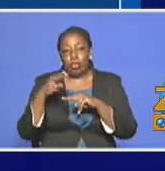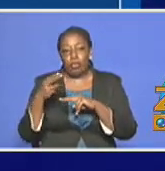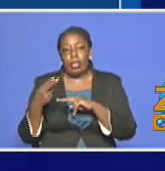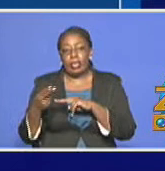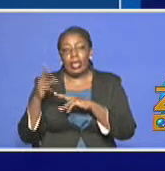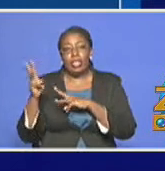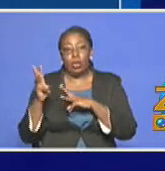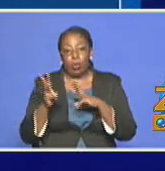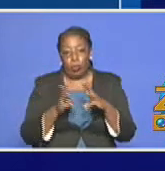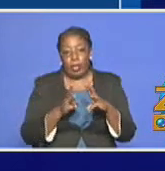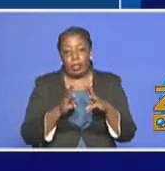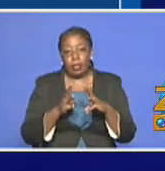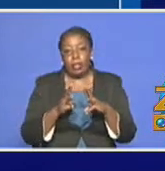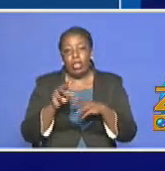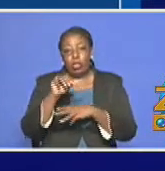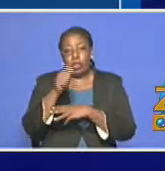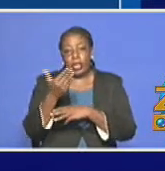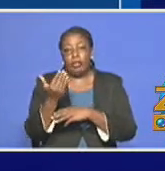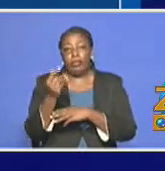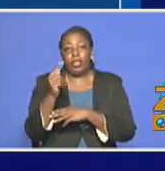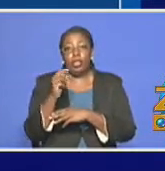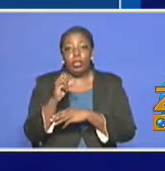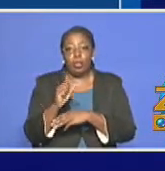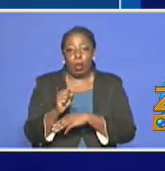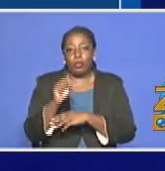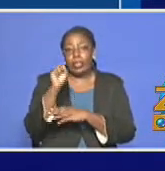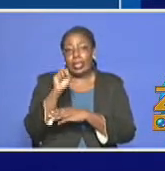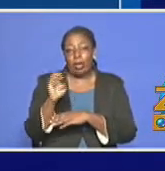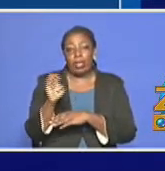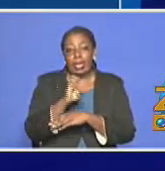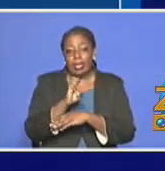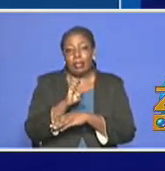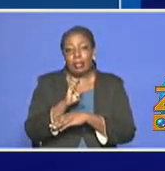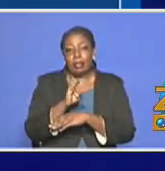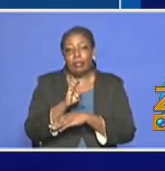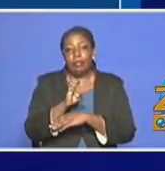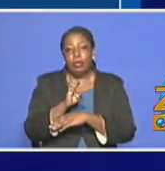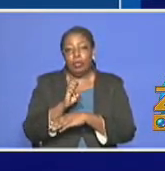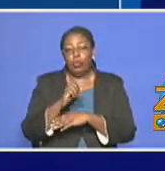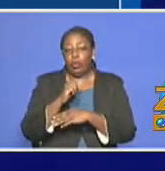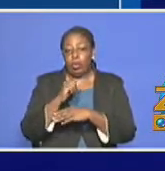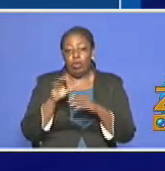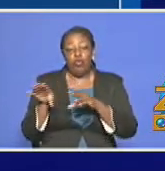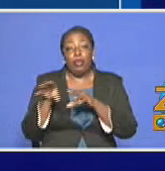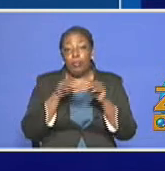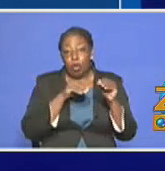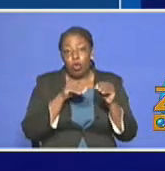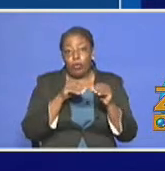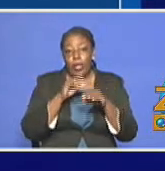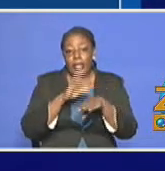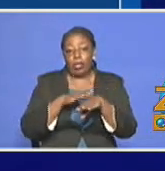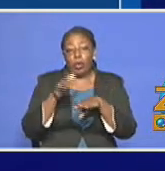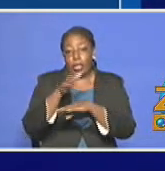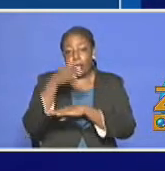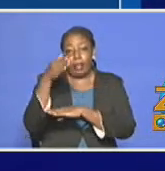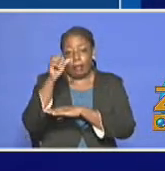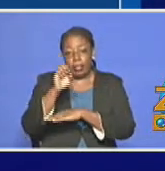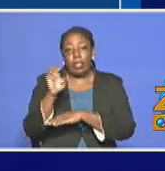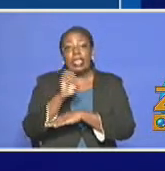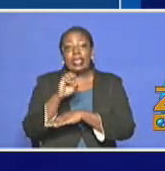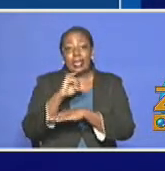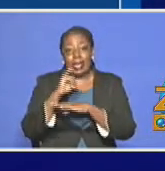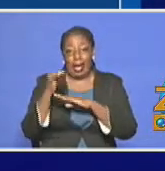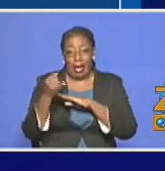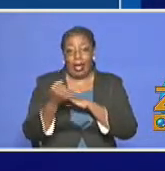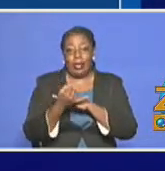our winds. They're down to 10 to 15 knots out of the southeast, so we will discontinue the caution flag for the Central and Southeastern Islands on Friday.